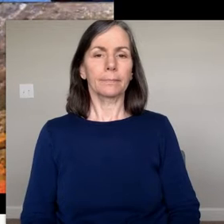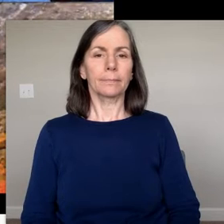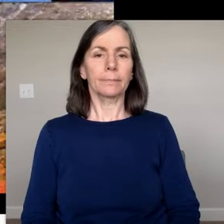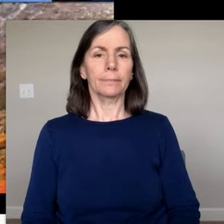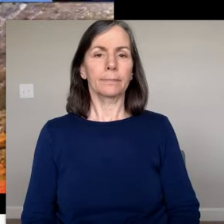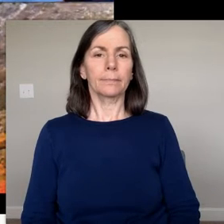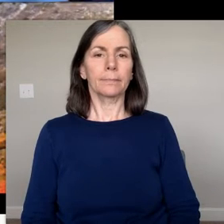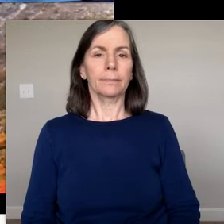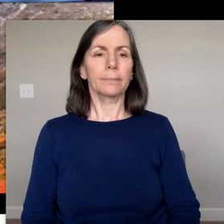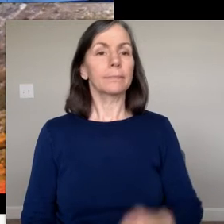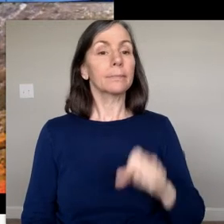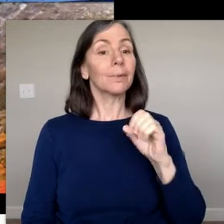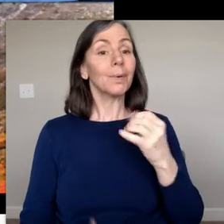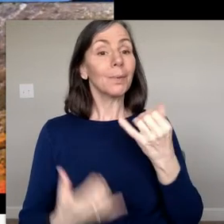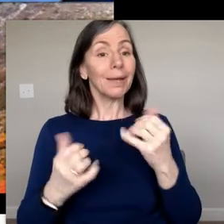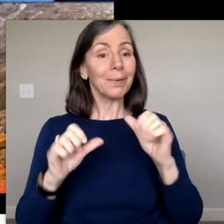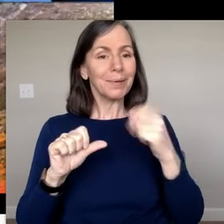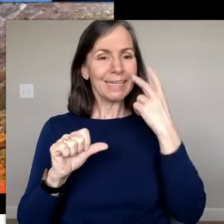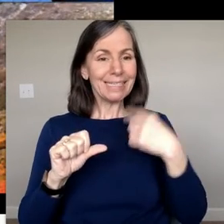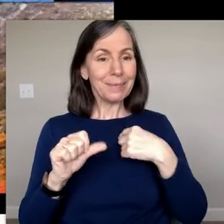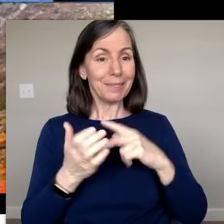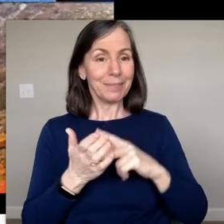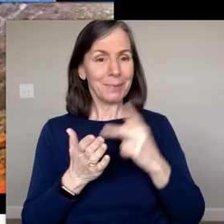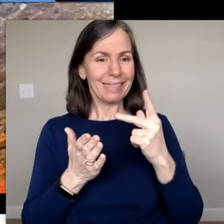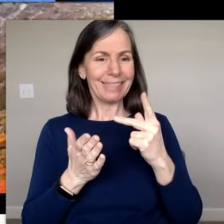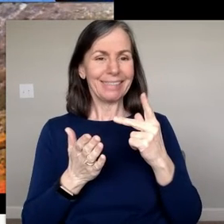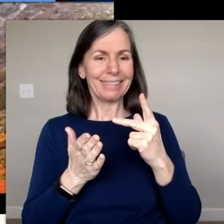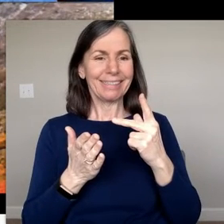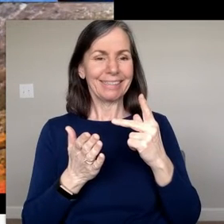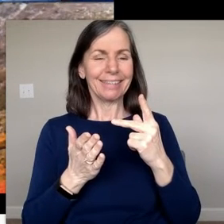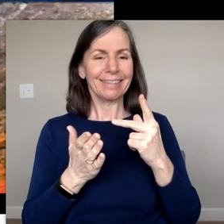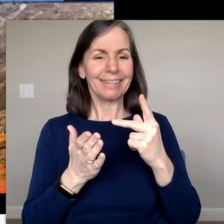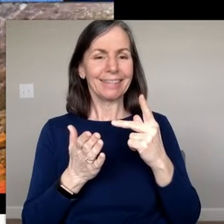So now you can see me 2 times.